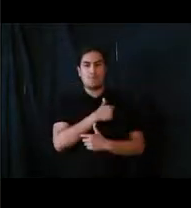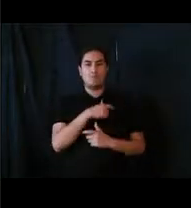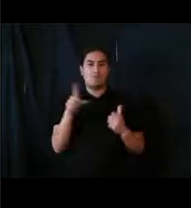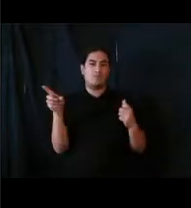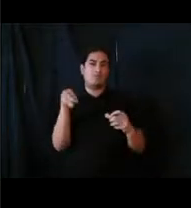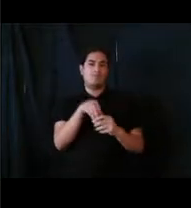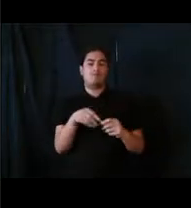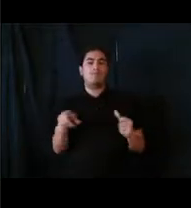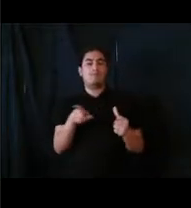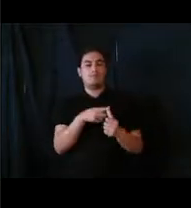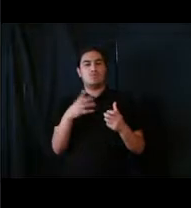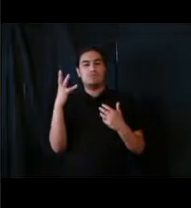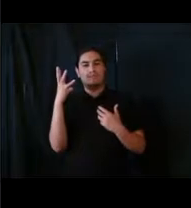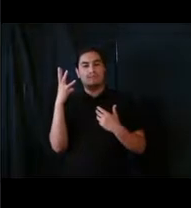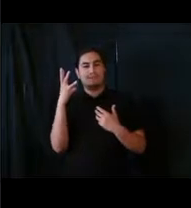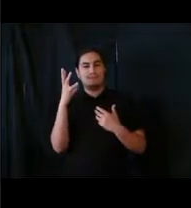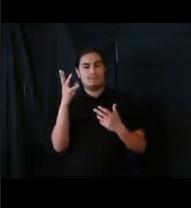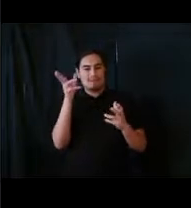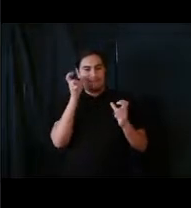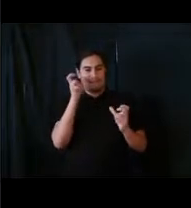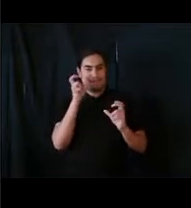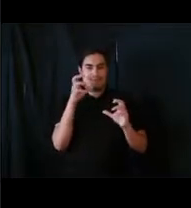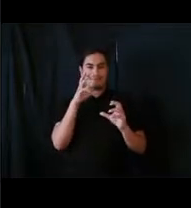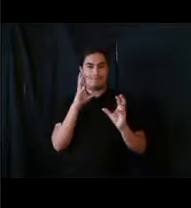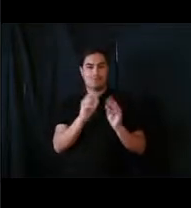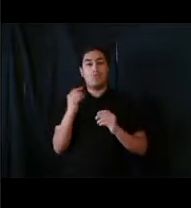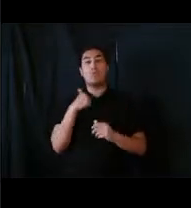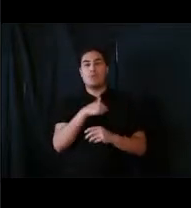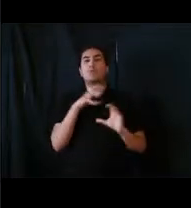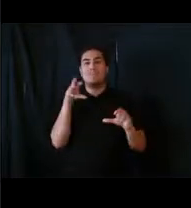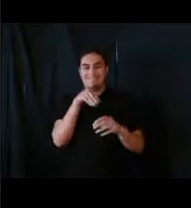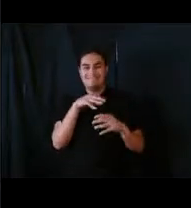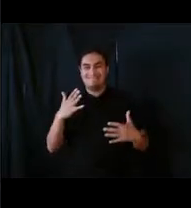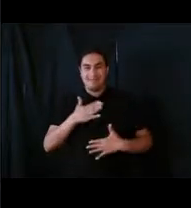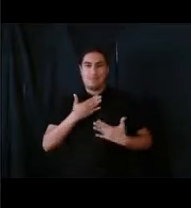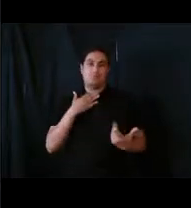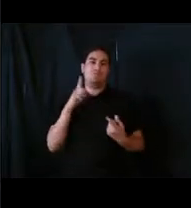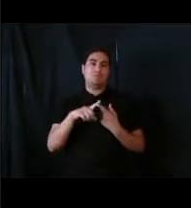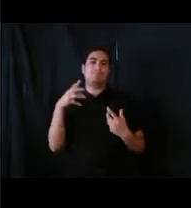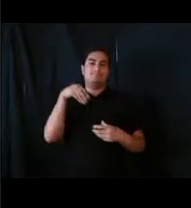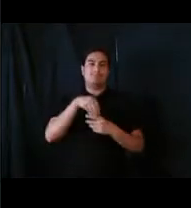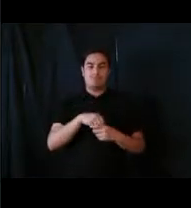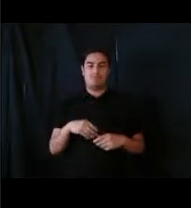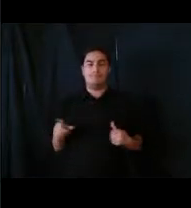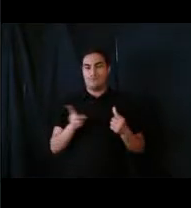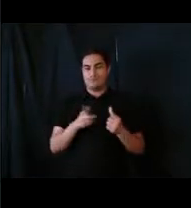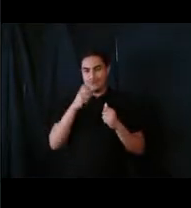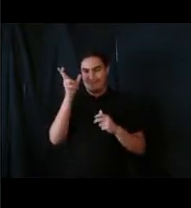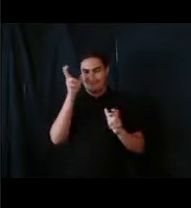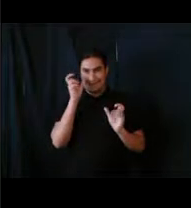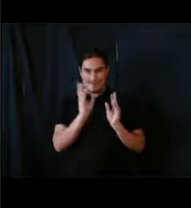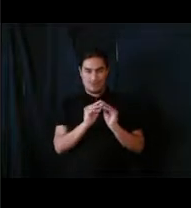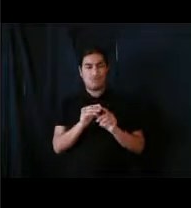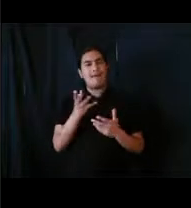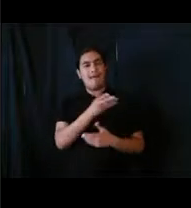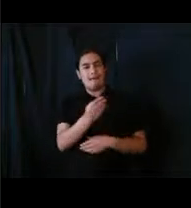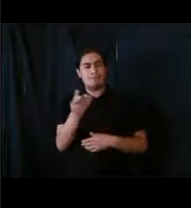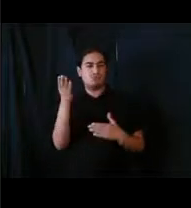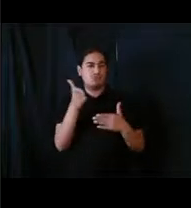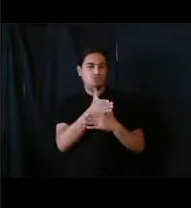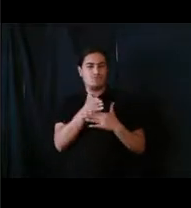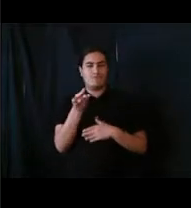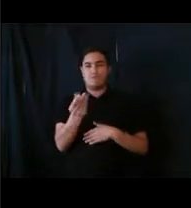session um and i think it just and we appreciate the opportunity to share a few of our thoughts today